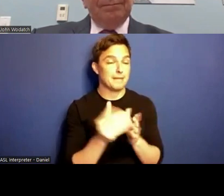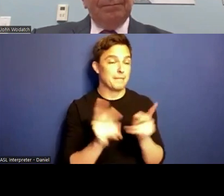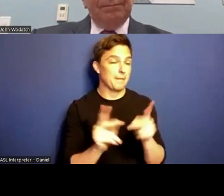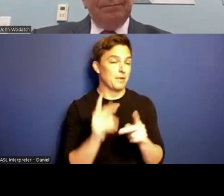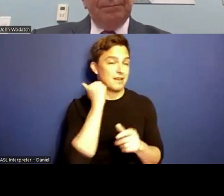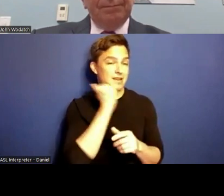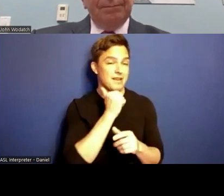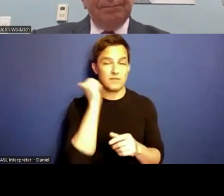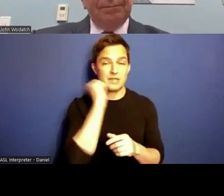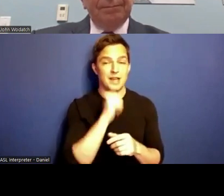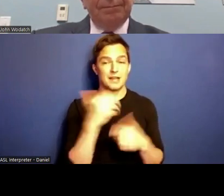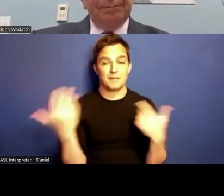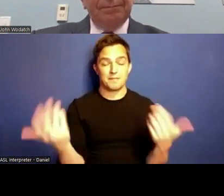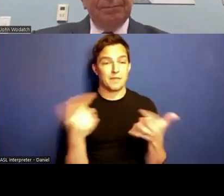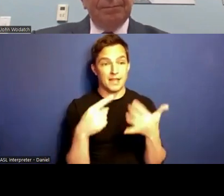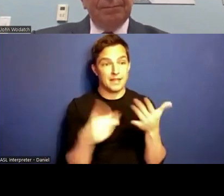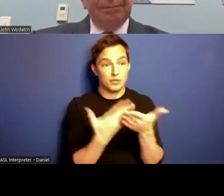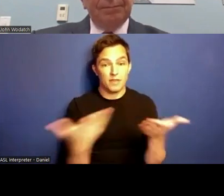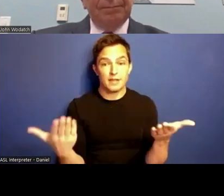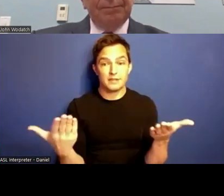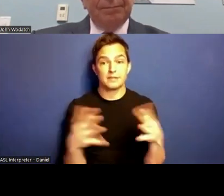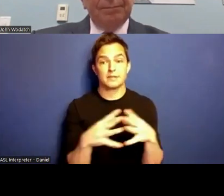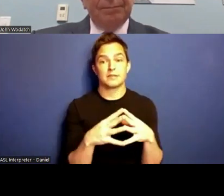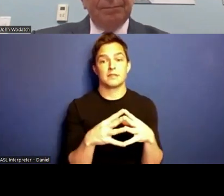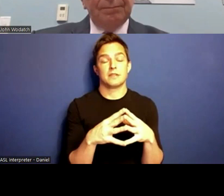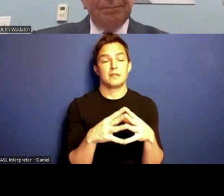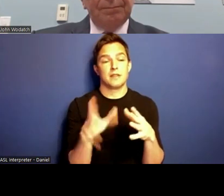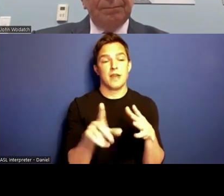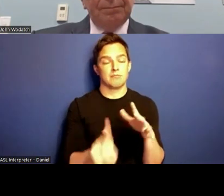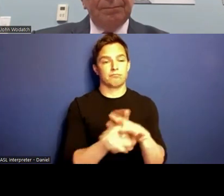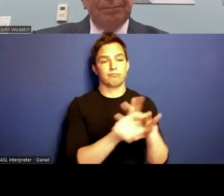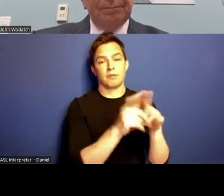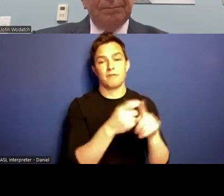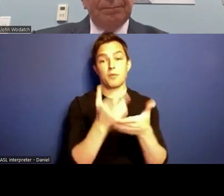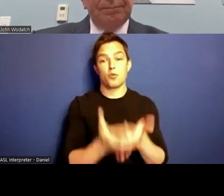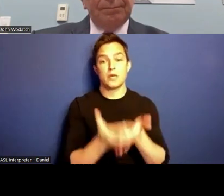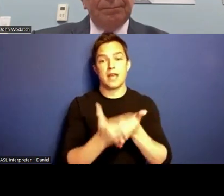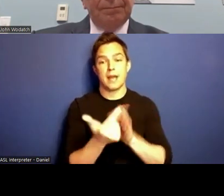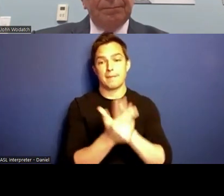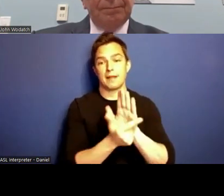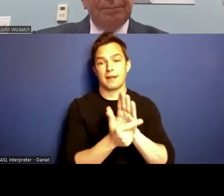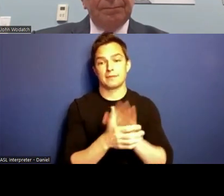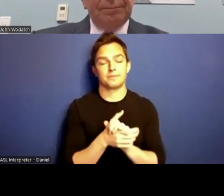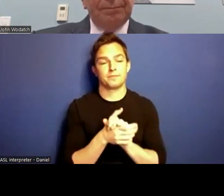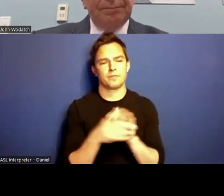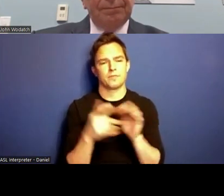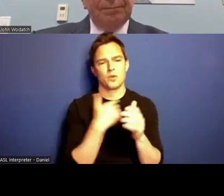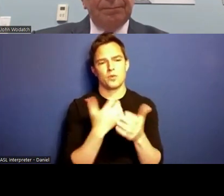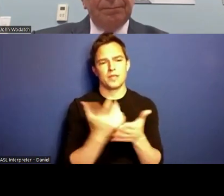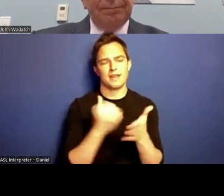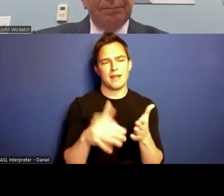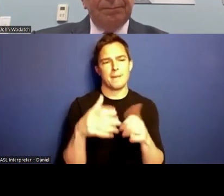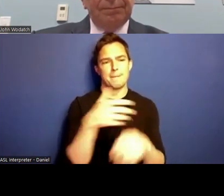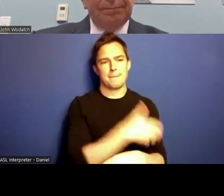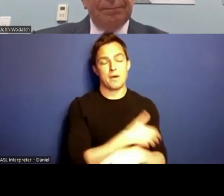daily basis. And these are the things that sprung up from the Rehab Act. And when we gain that power, and